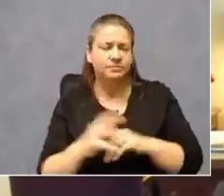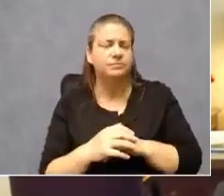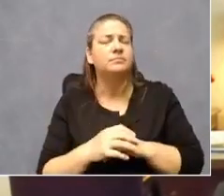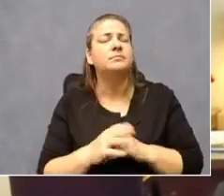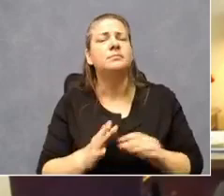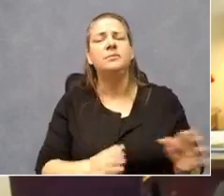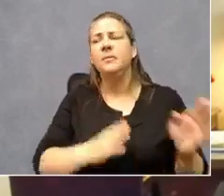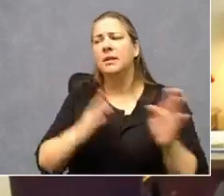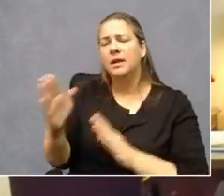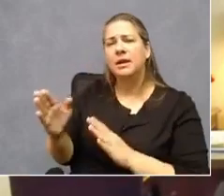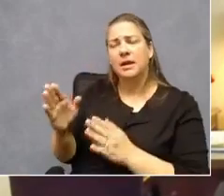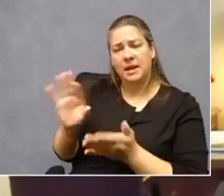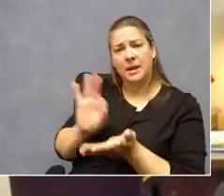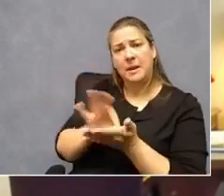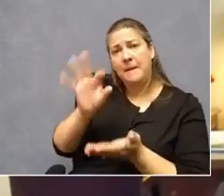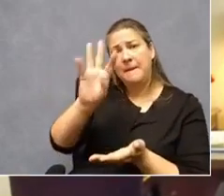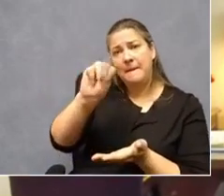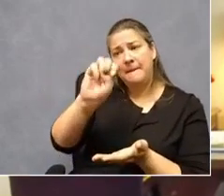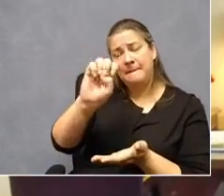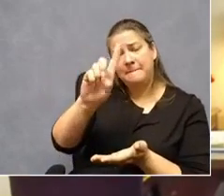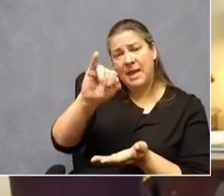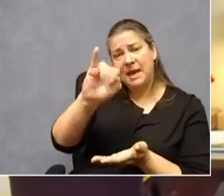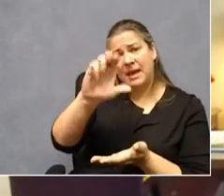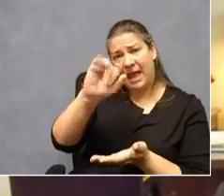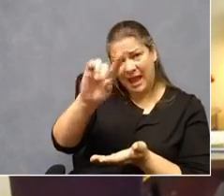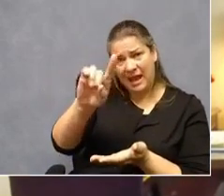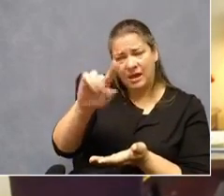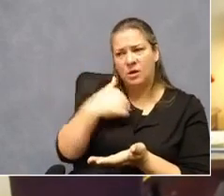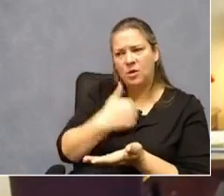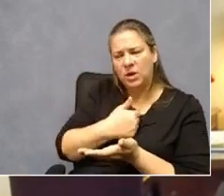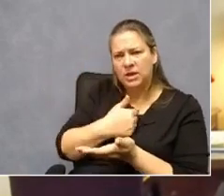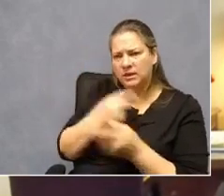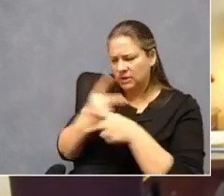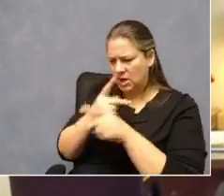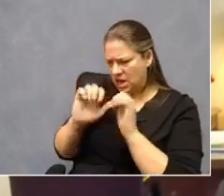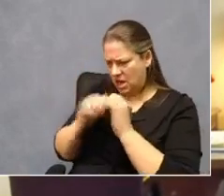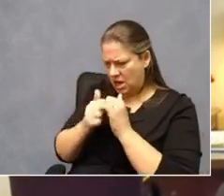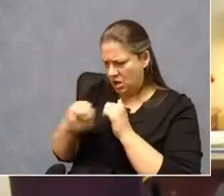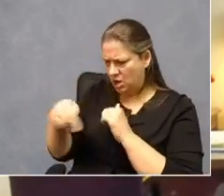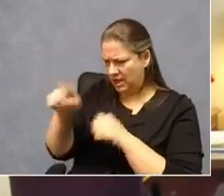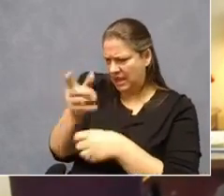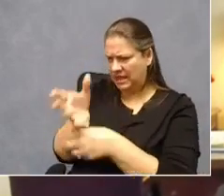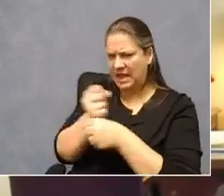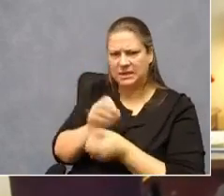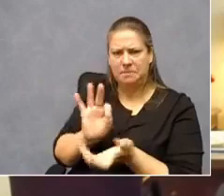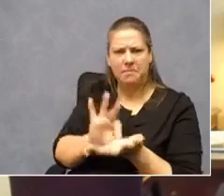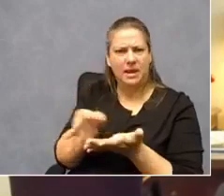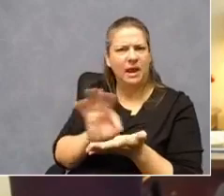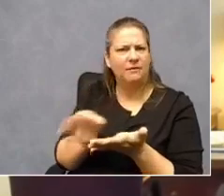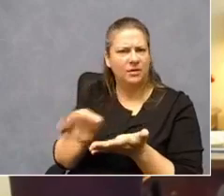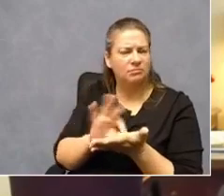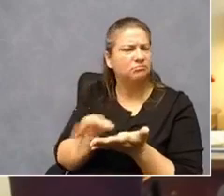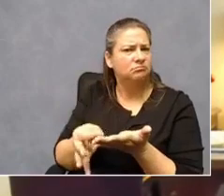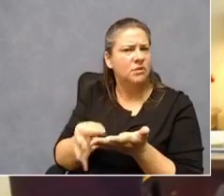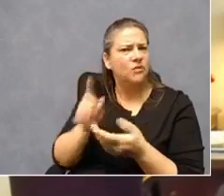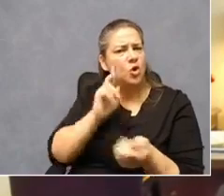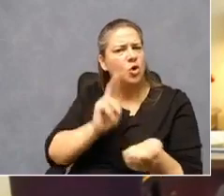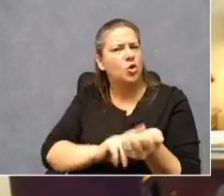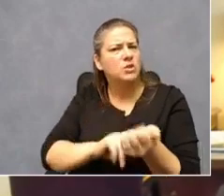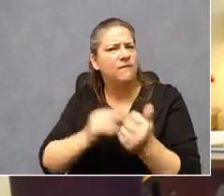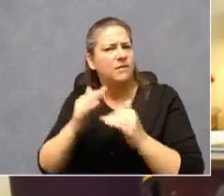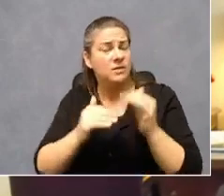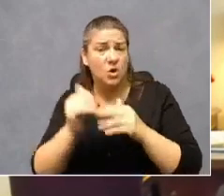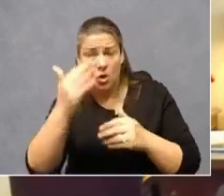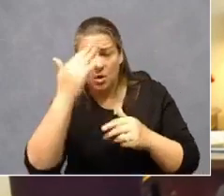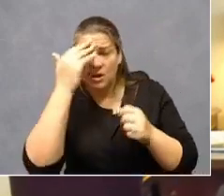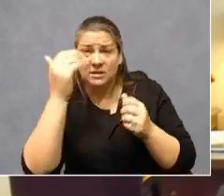people eligible for Medicaid in facilities. We provided this presumptive eligibility to nursing facilities. Oftentimes, to get